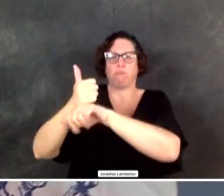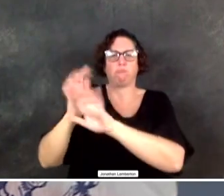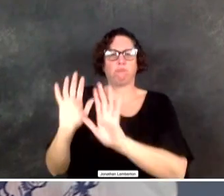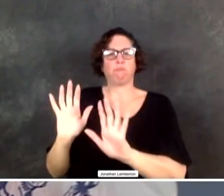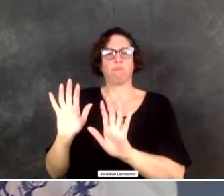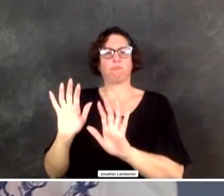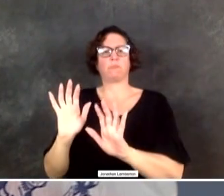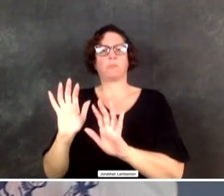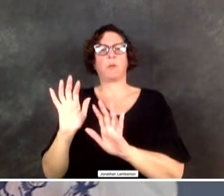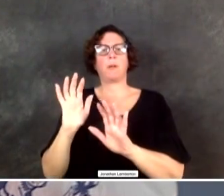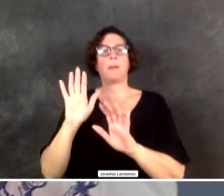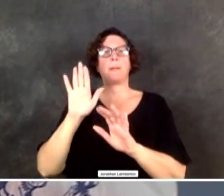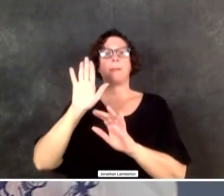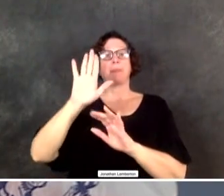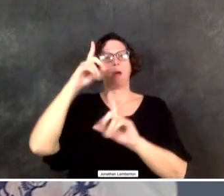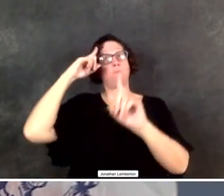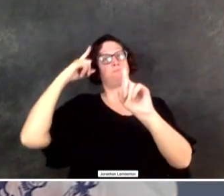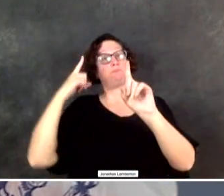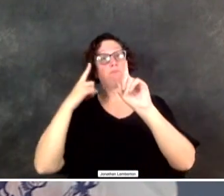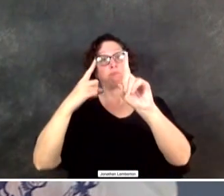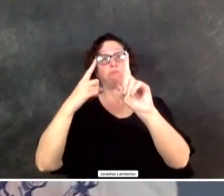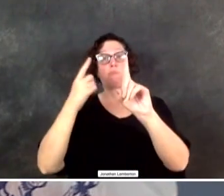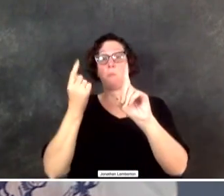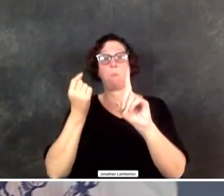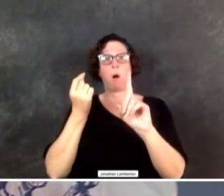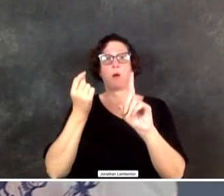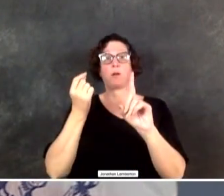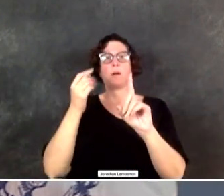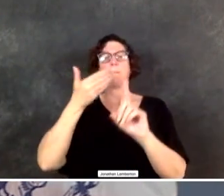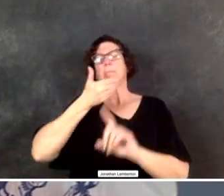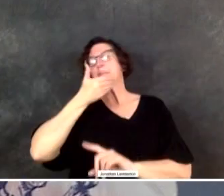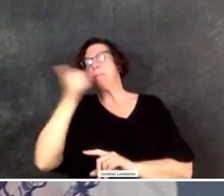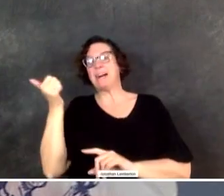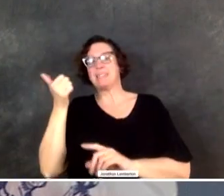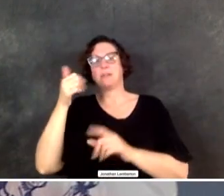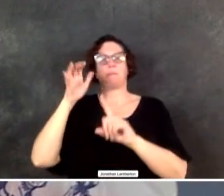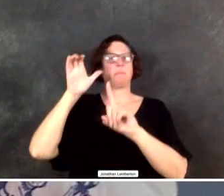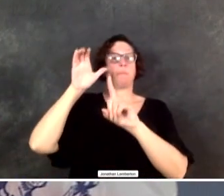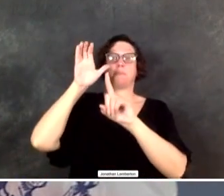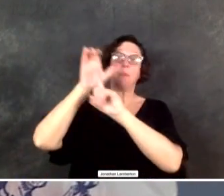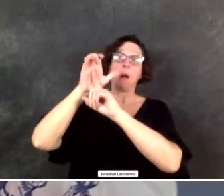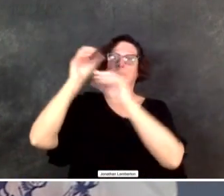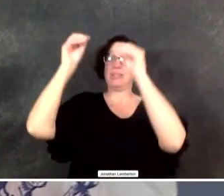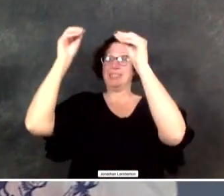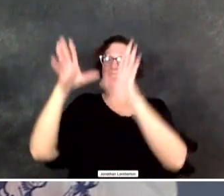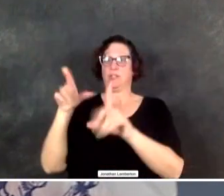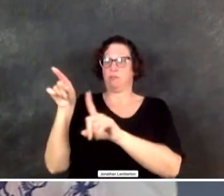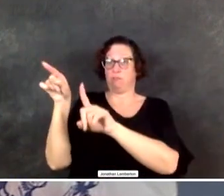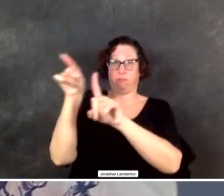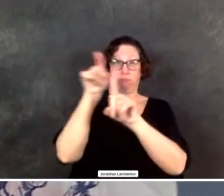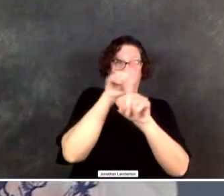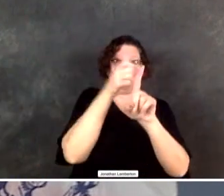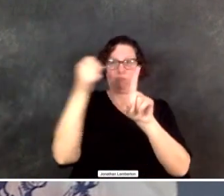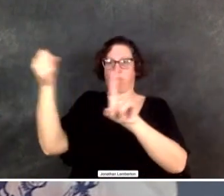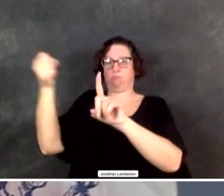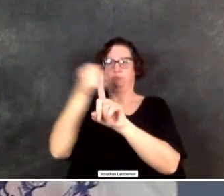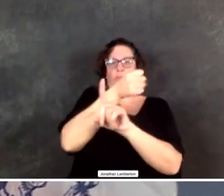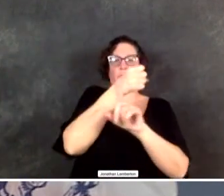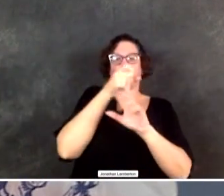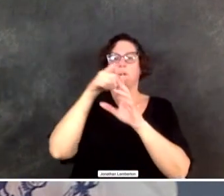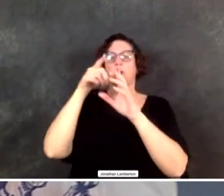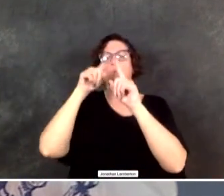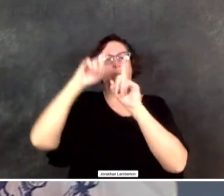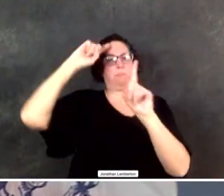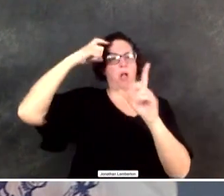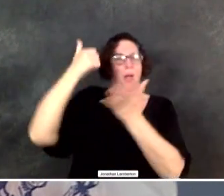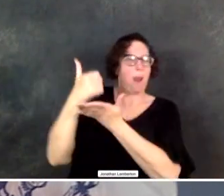that had not been available in schools in the Bronx, and some of the schools in the Bronx having the toughest time had for years